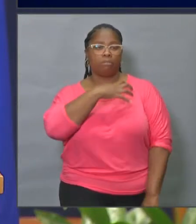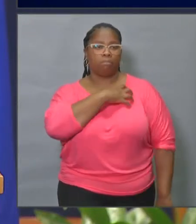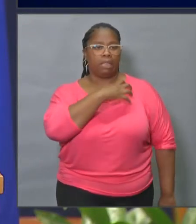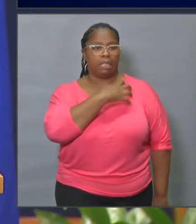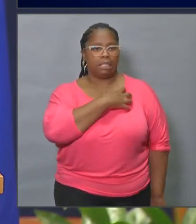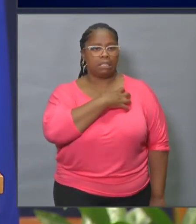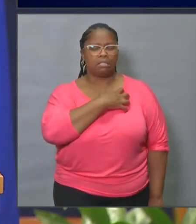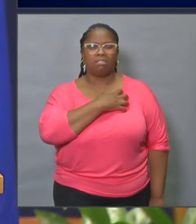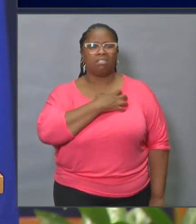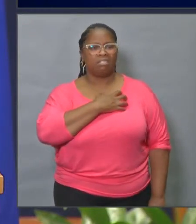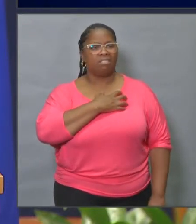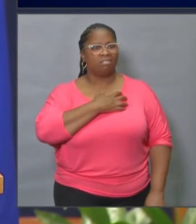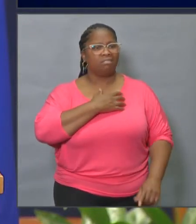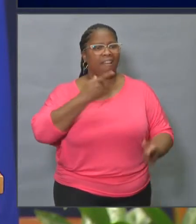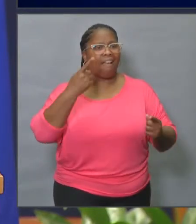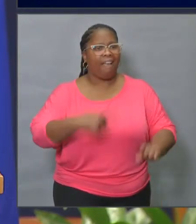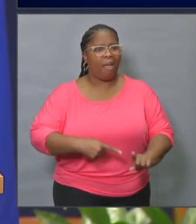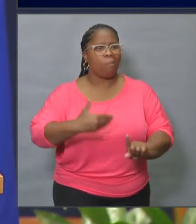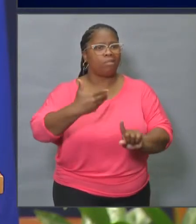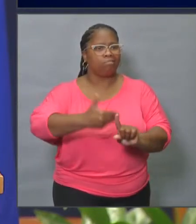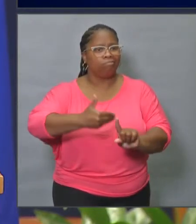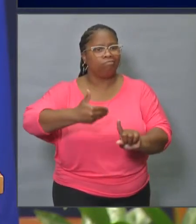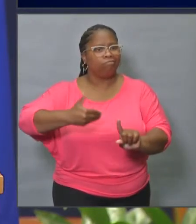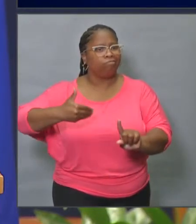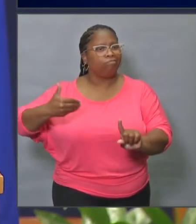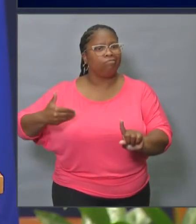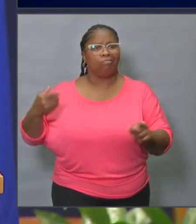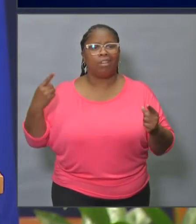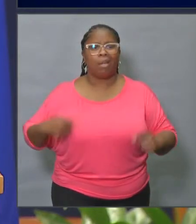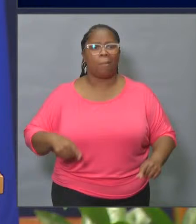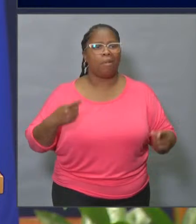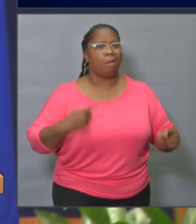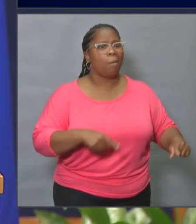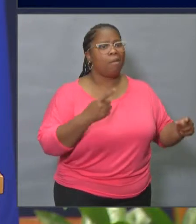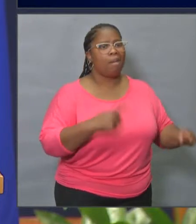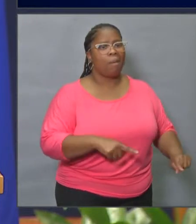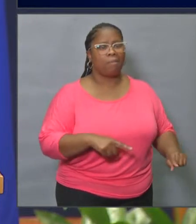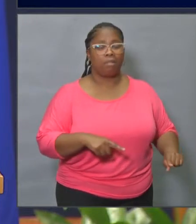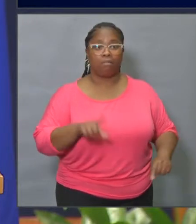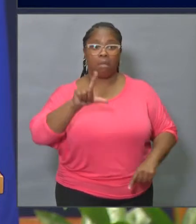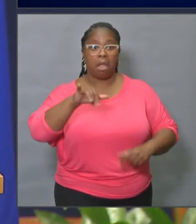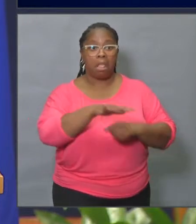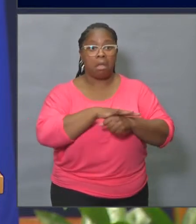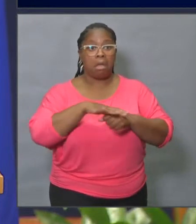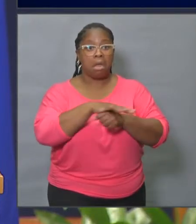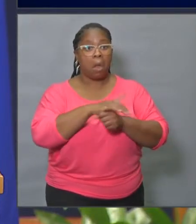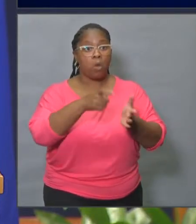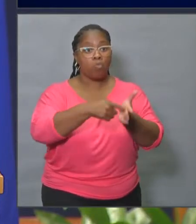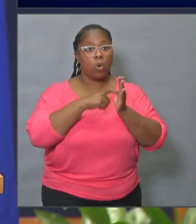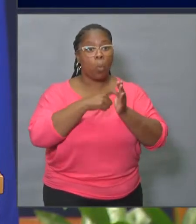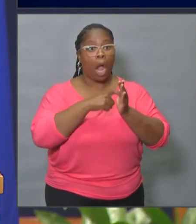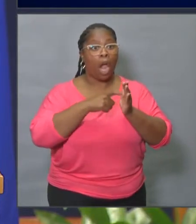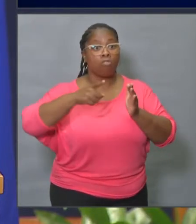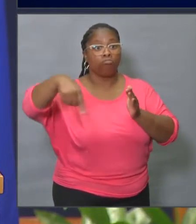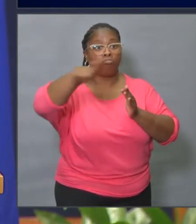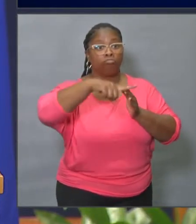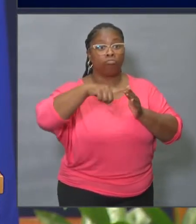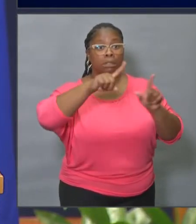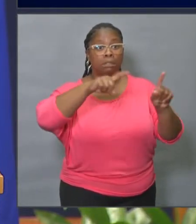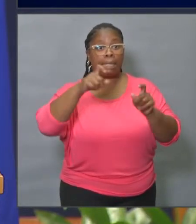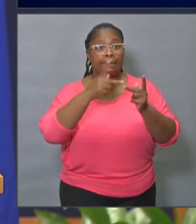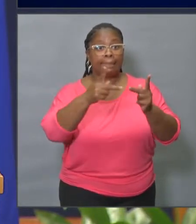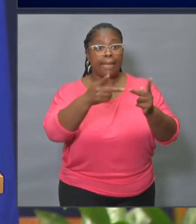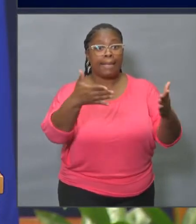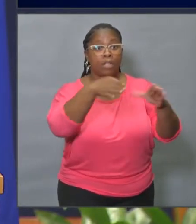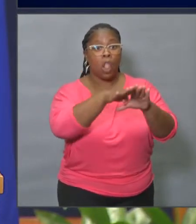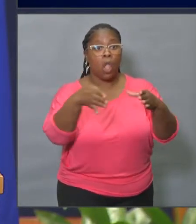tragically common. As the protests took place, the county did not issue a mandate for any test sites to close. Rather,